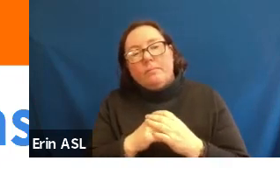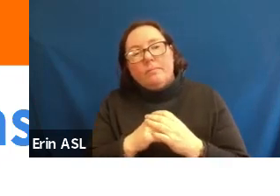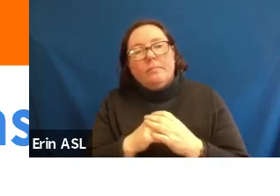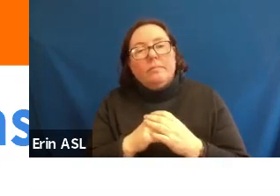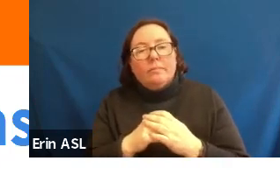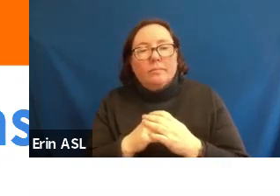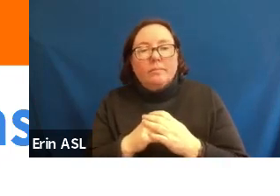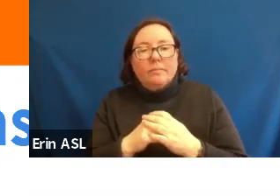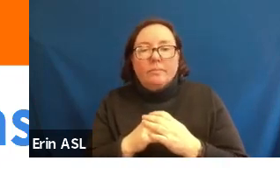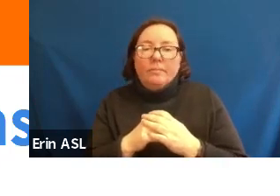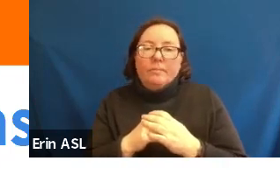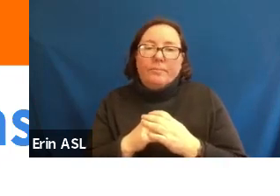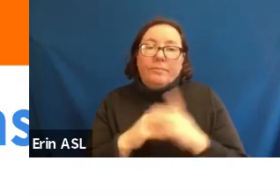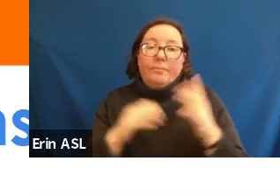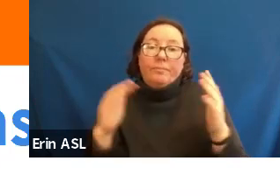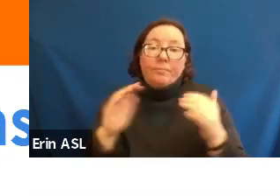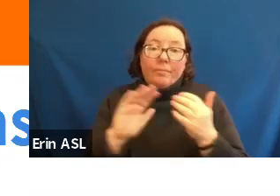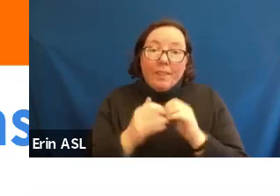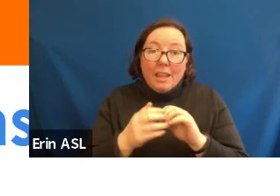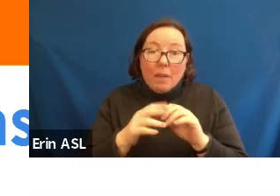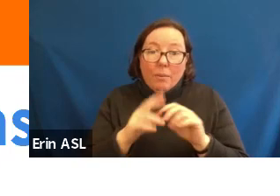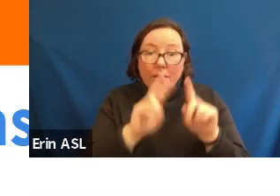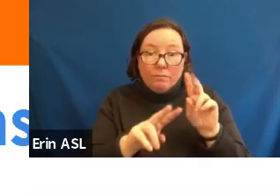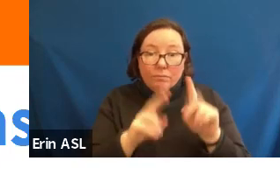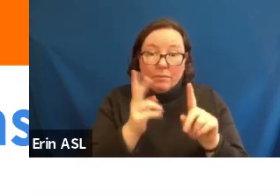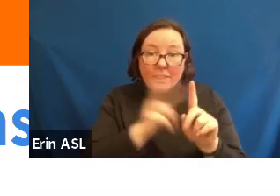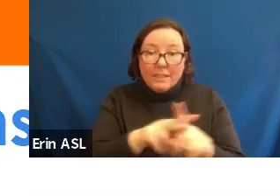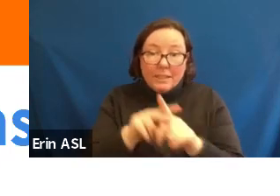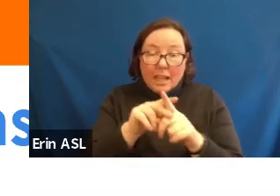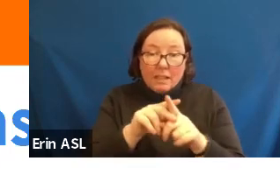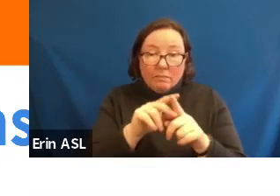So then how they actually allocate seats from there,